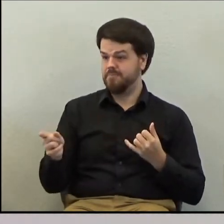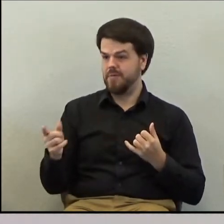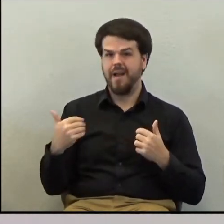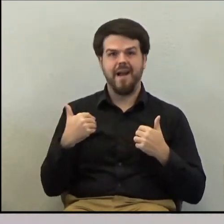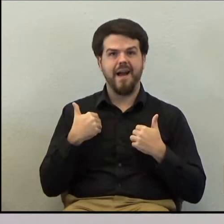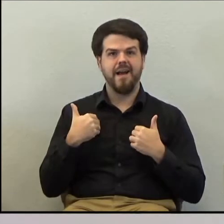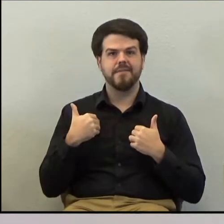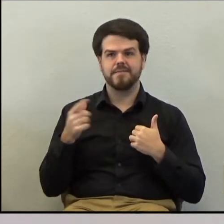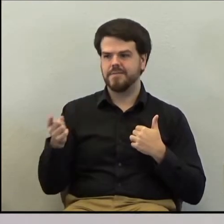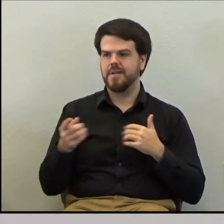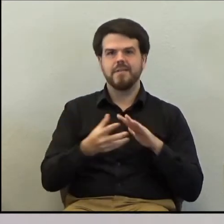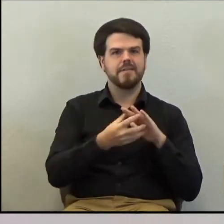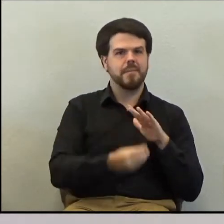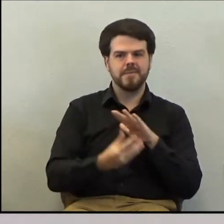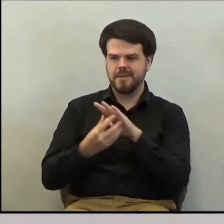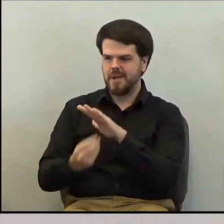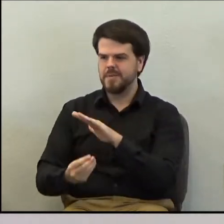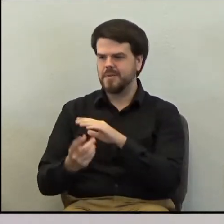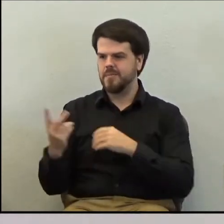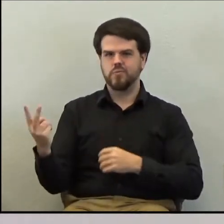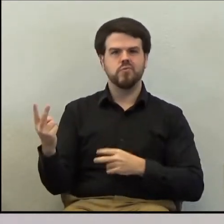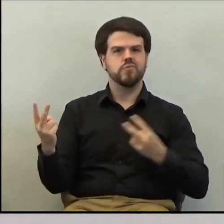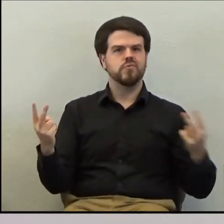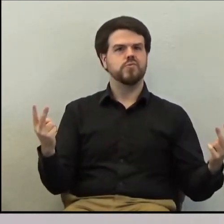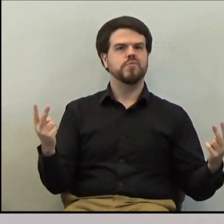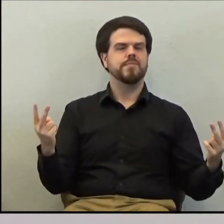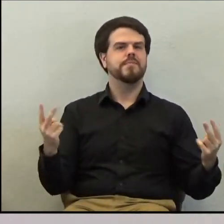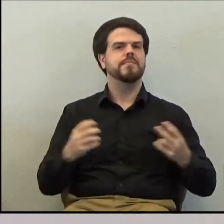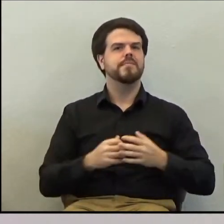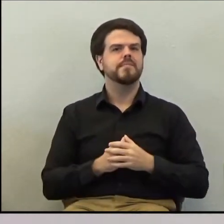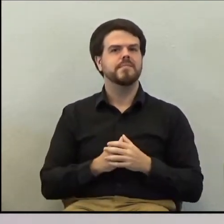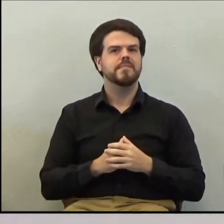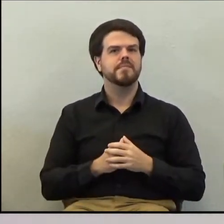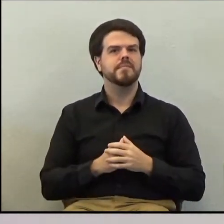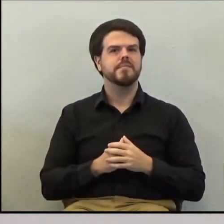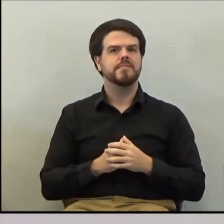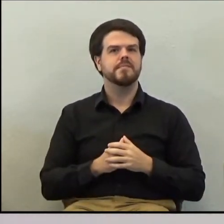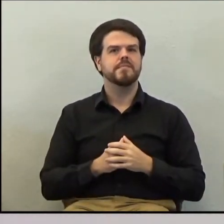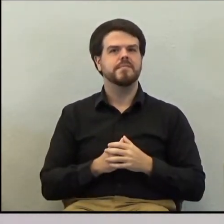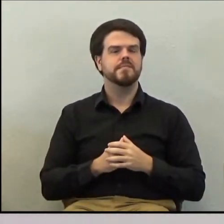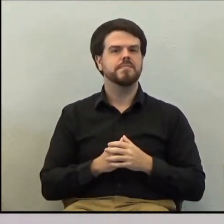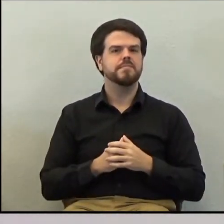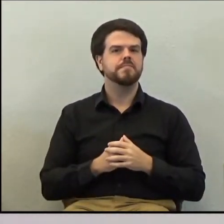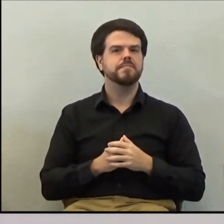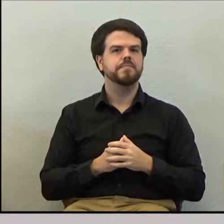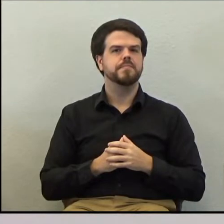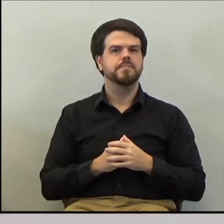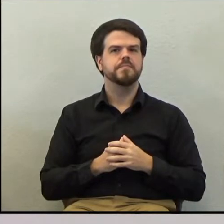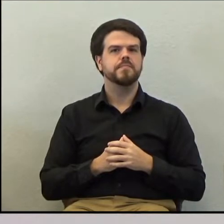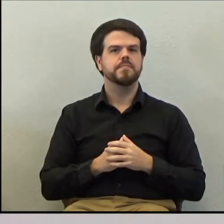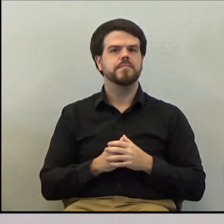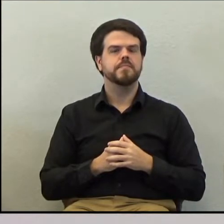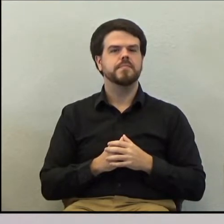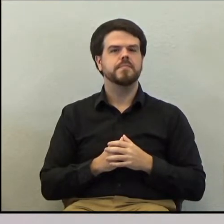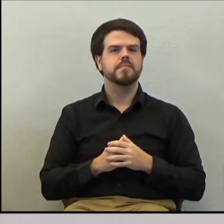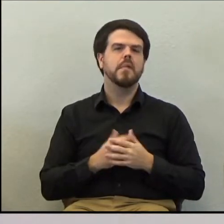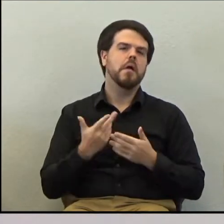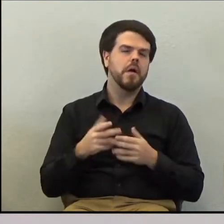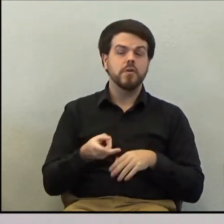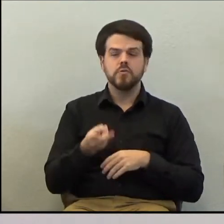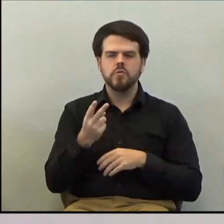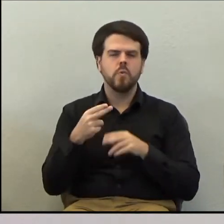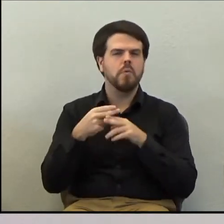letter to the Philippians. And that means now we have two, we call them books,